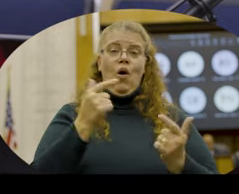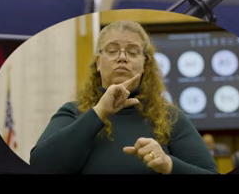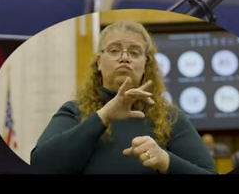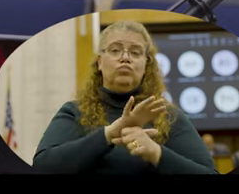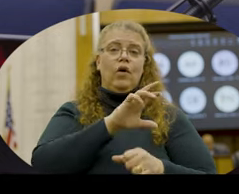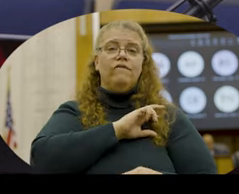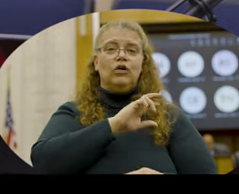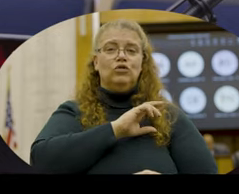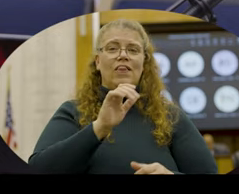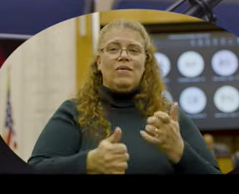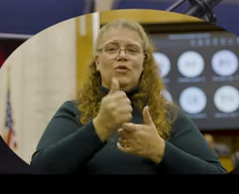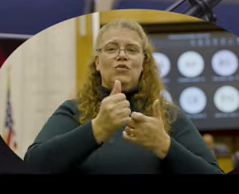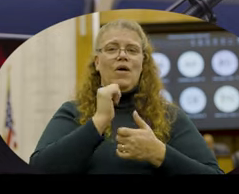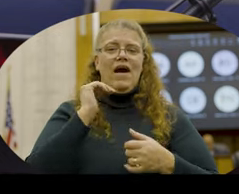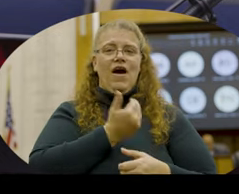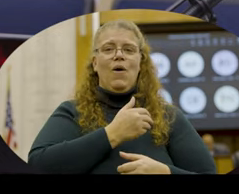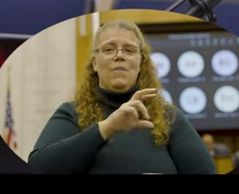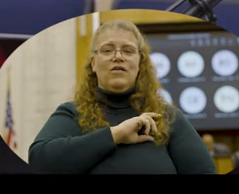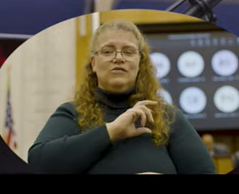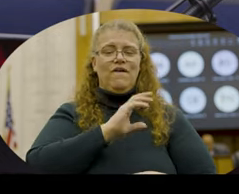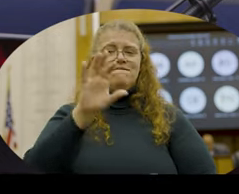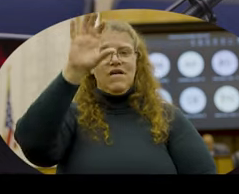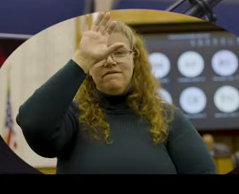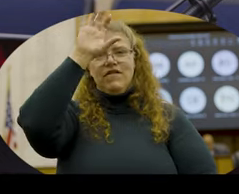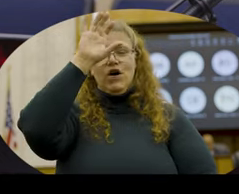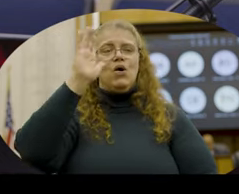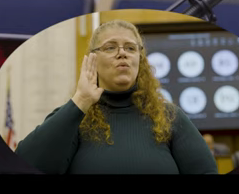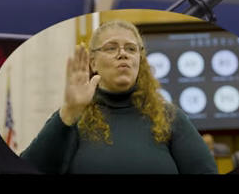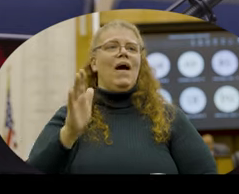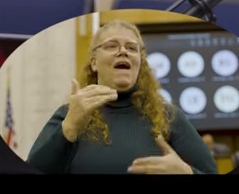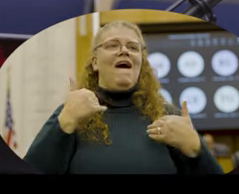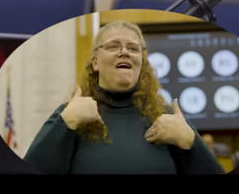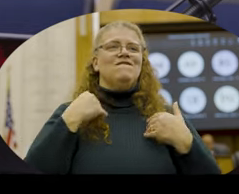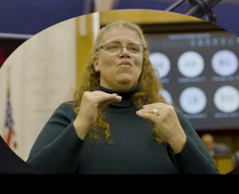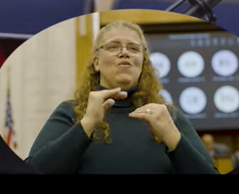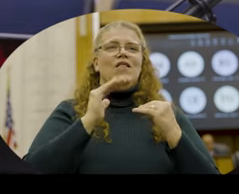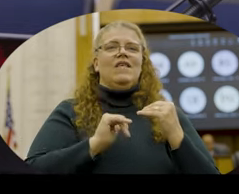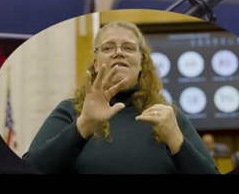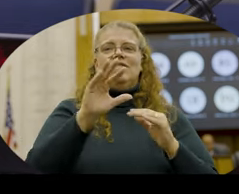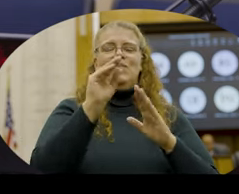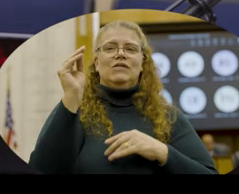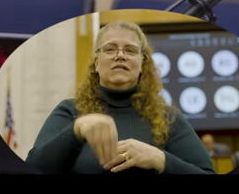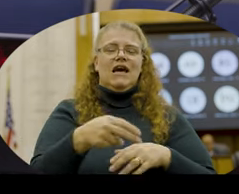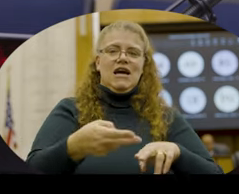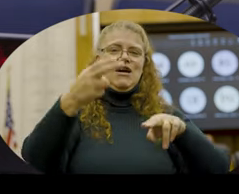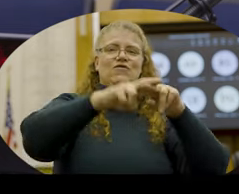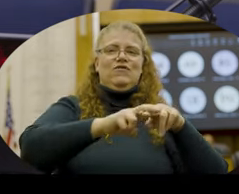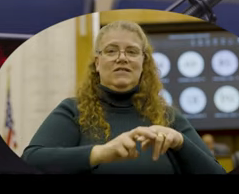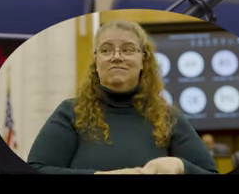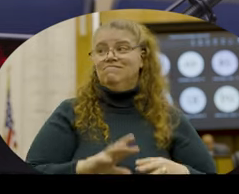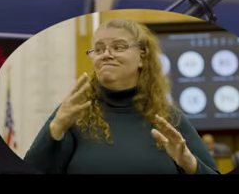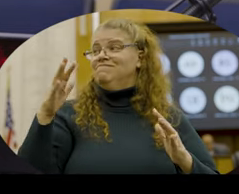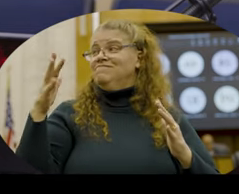Further, this budget proposal also increases the wages of our hourly paid employees.